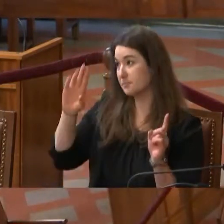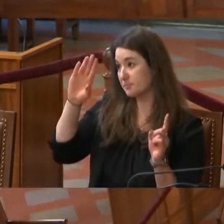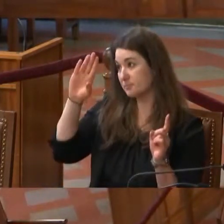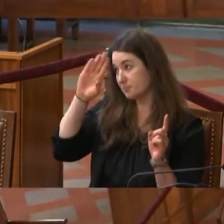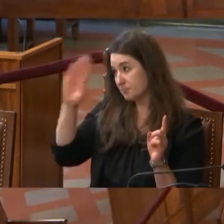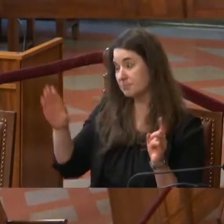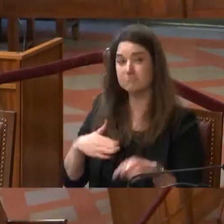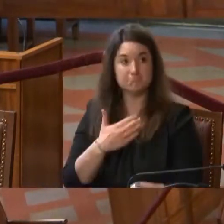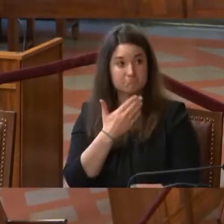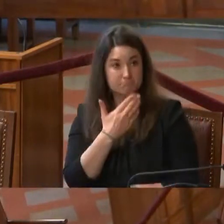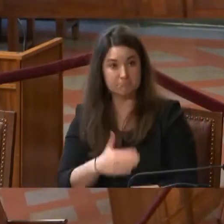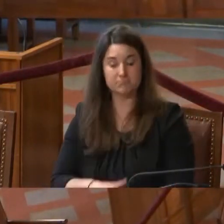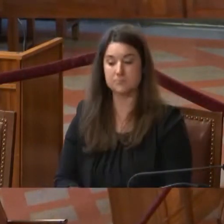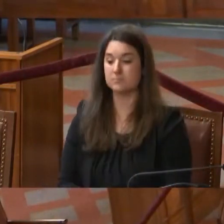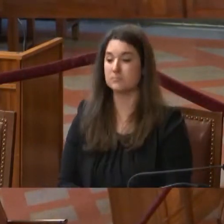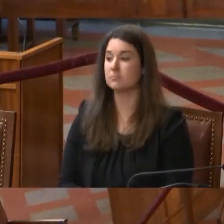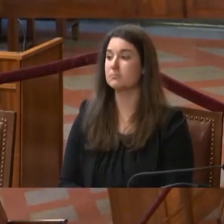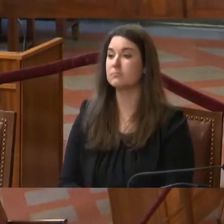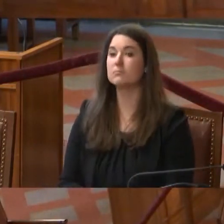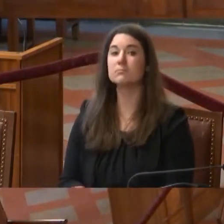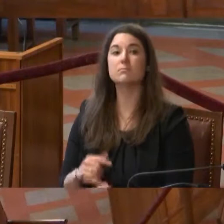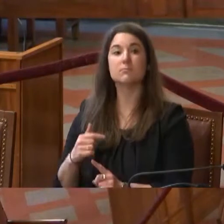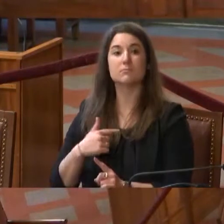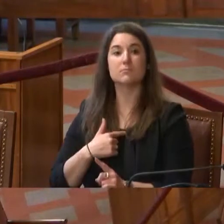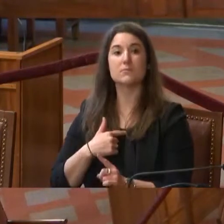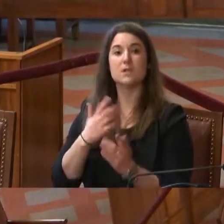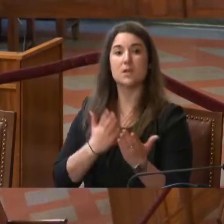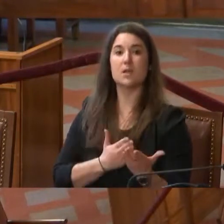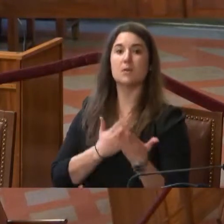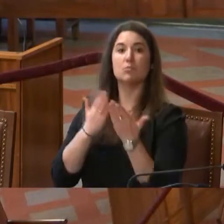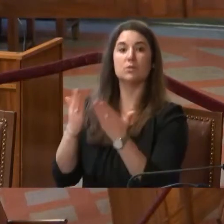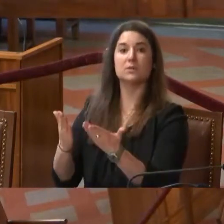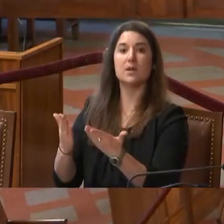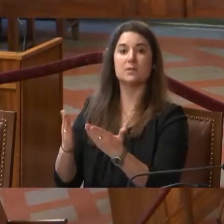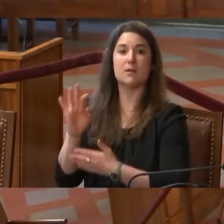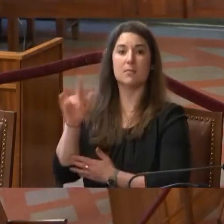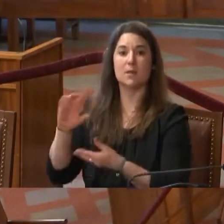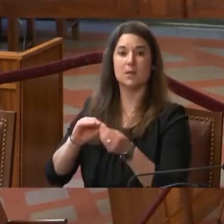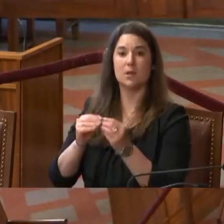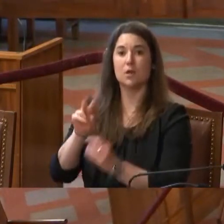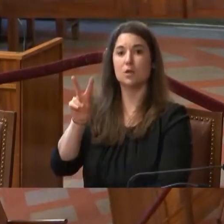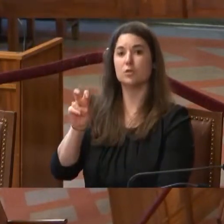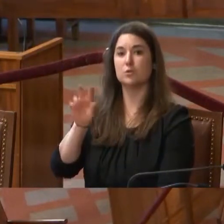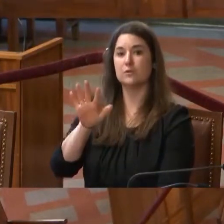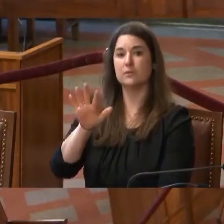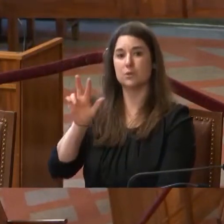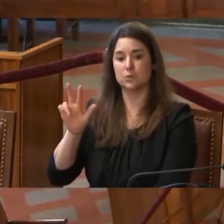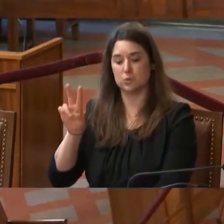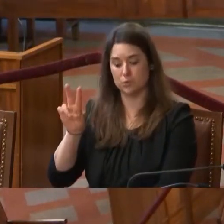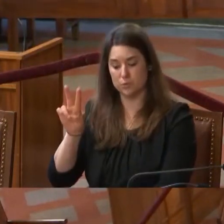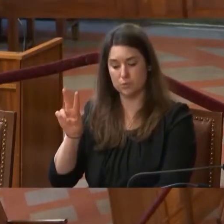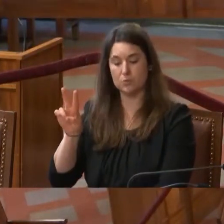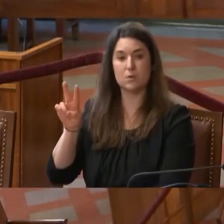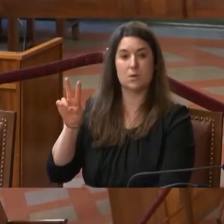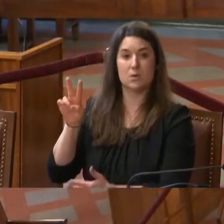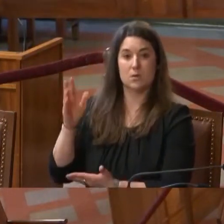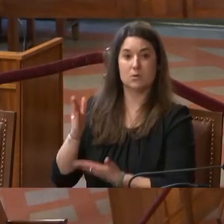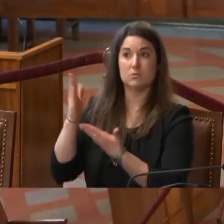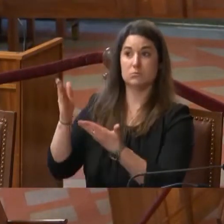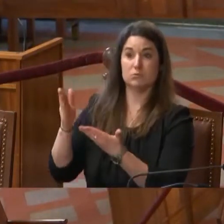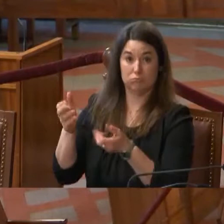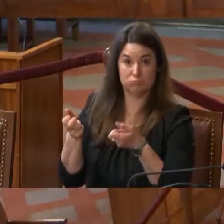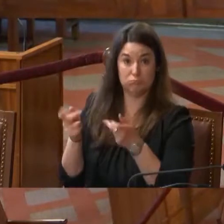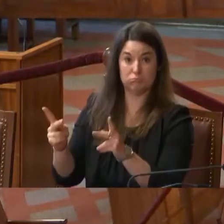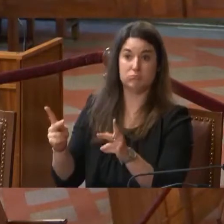President. Thank you, Councilman. Councilman Reverend Burgess presents Bill Number 252, Resolution Consenting to